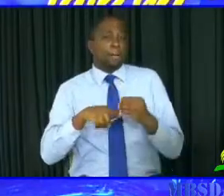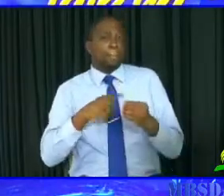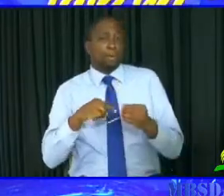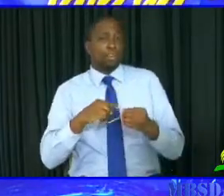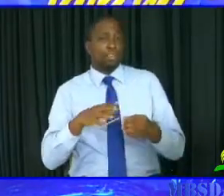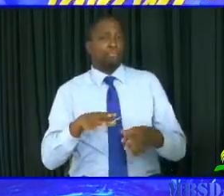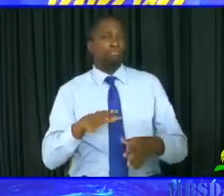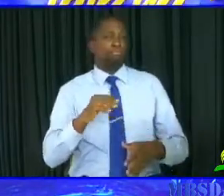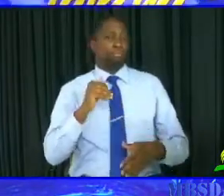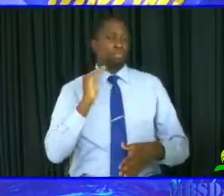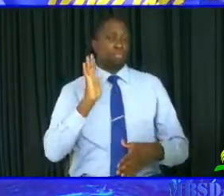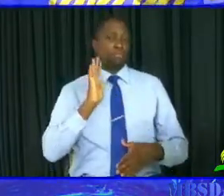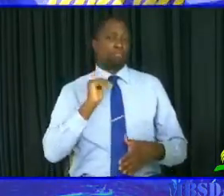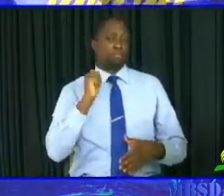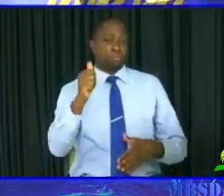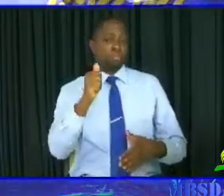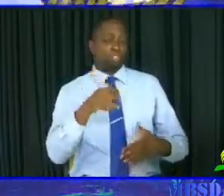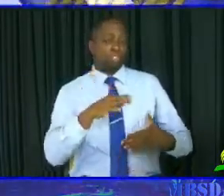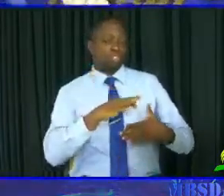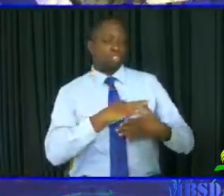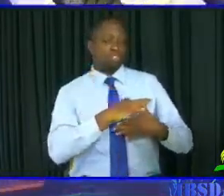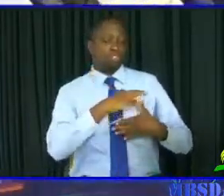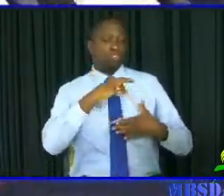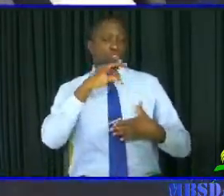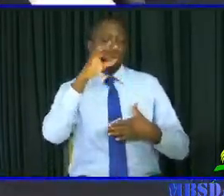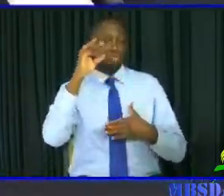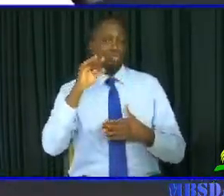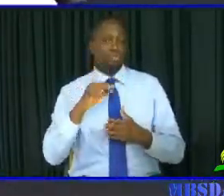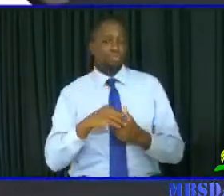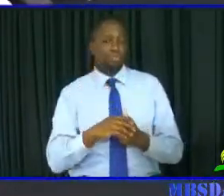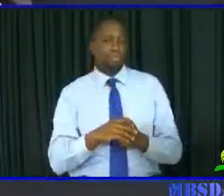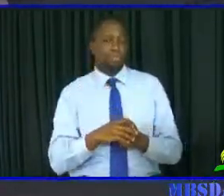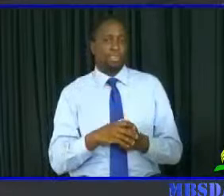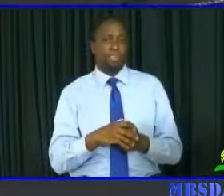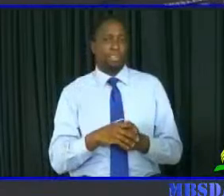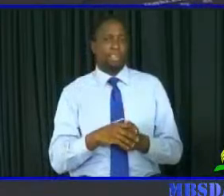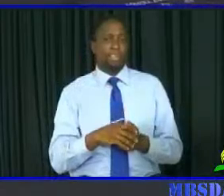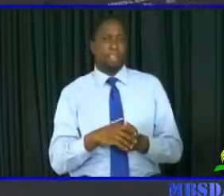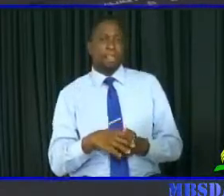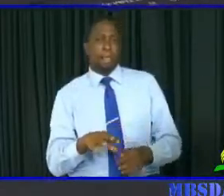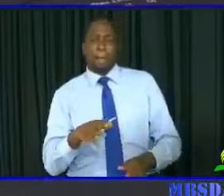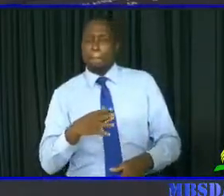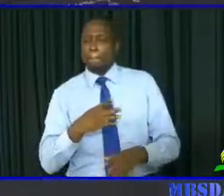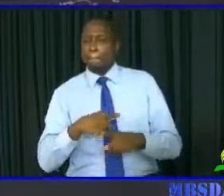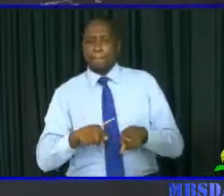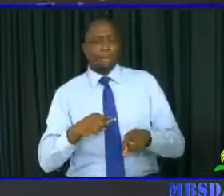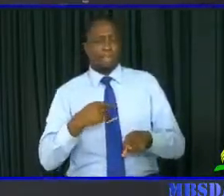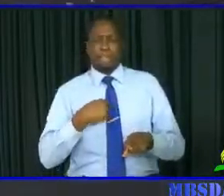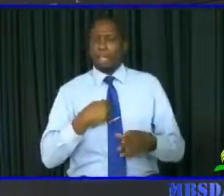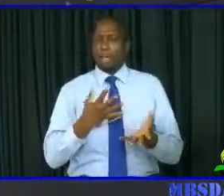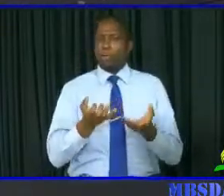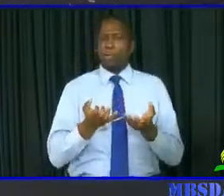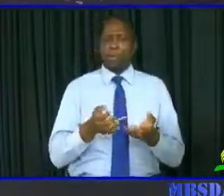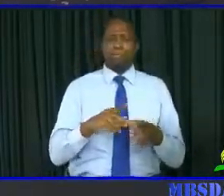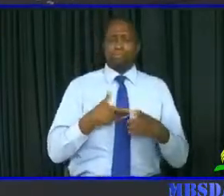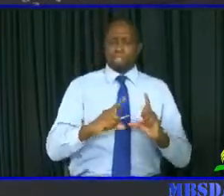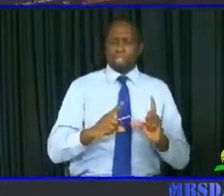souls. But these things, I won't let them hinder me from